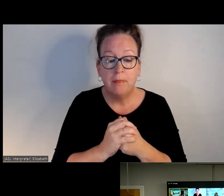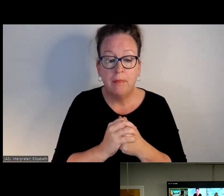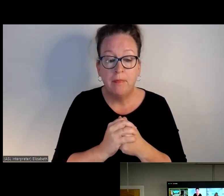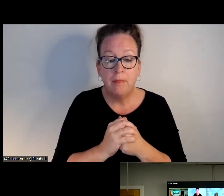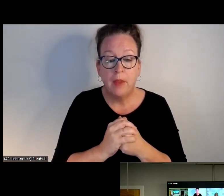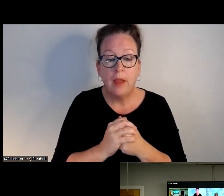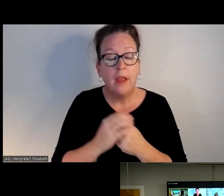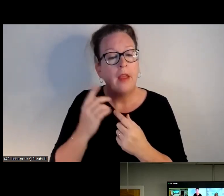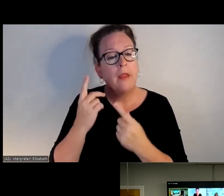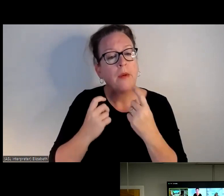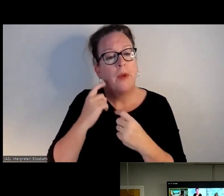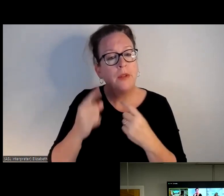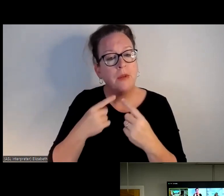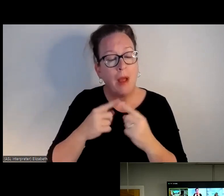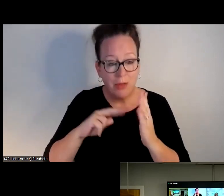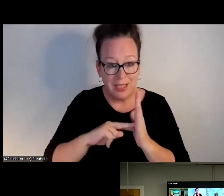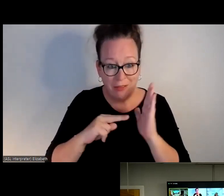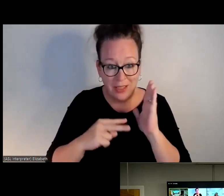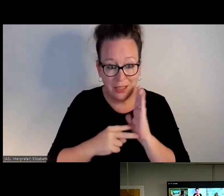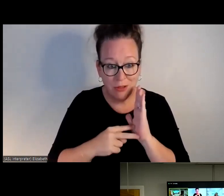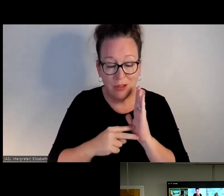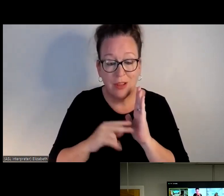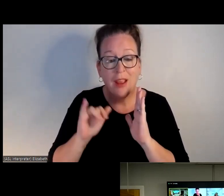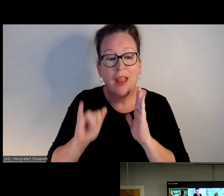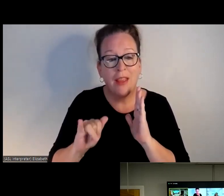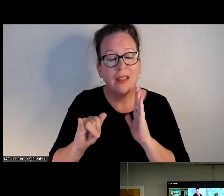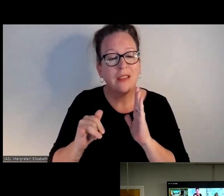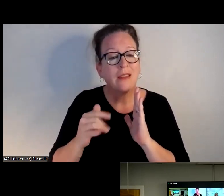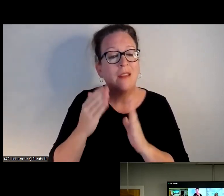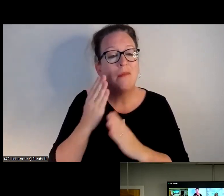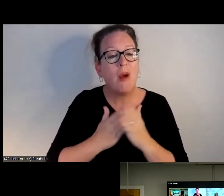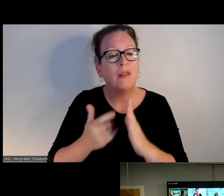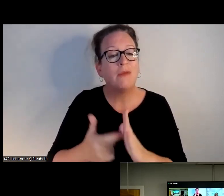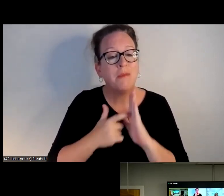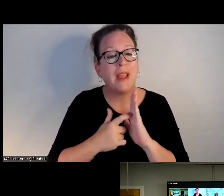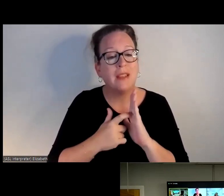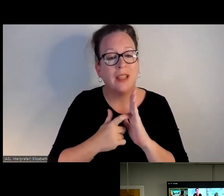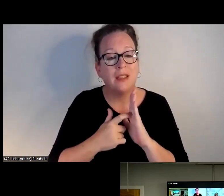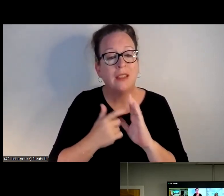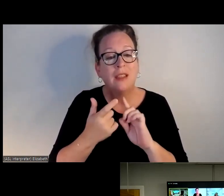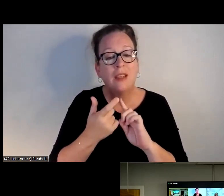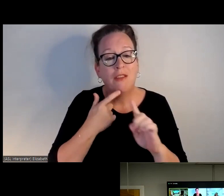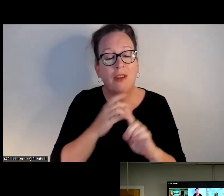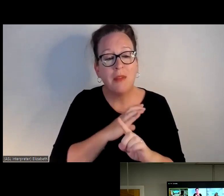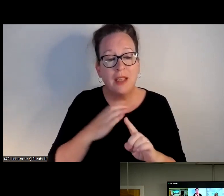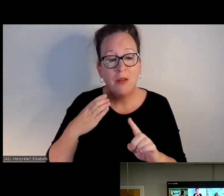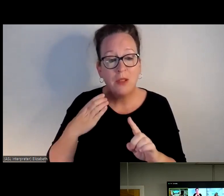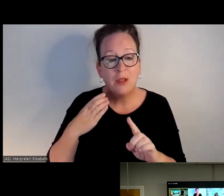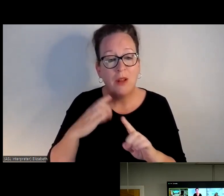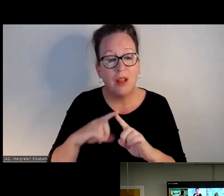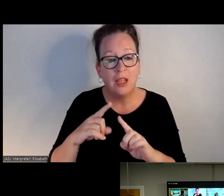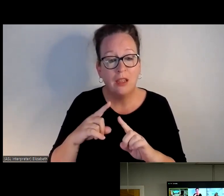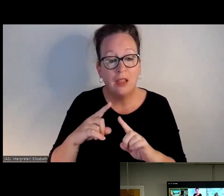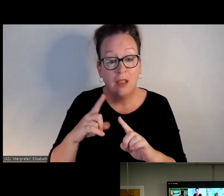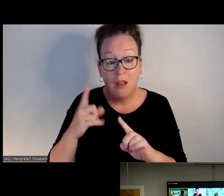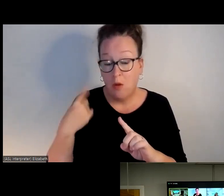The question around the definition is part of the mandate of the EJ Council. I think there was a question around how long we've been around the EJ